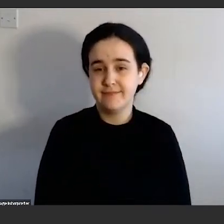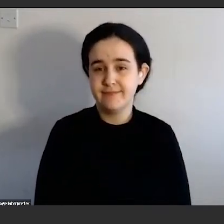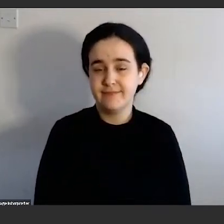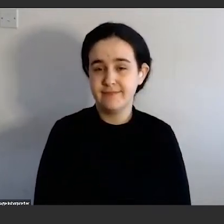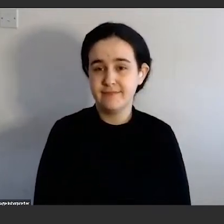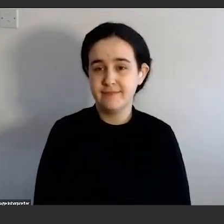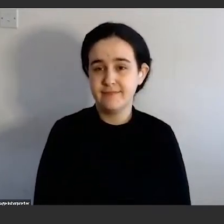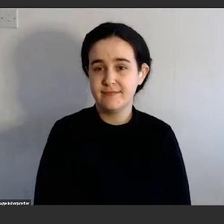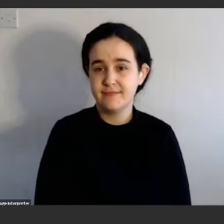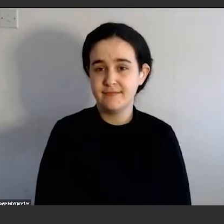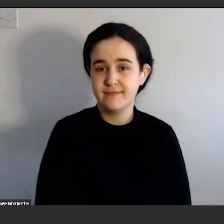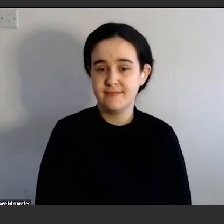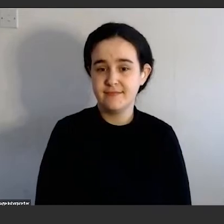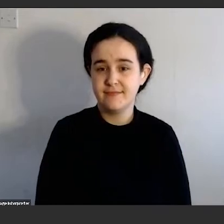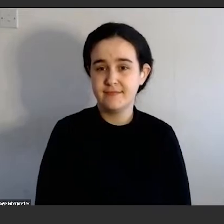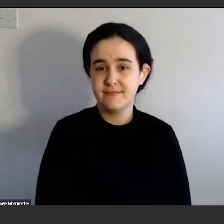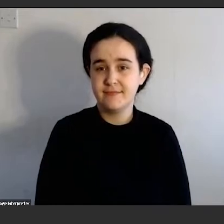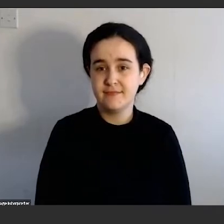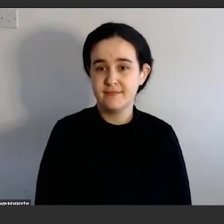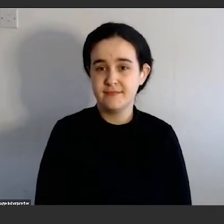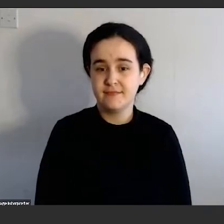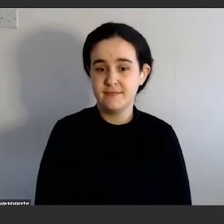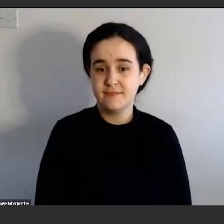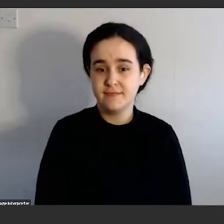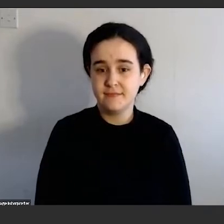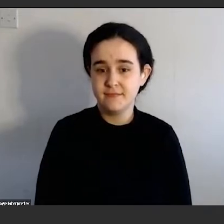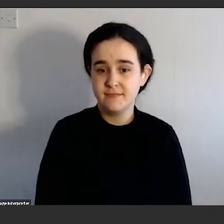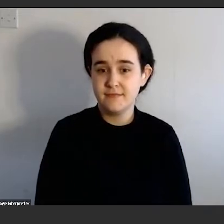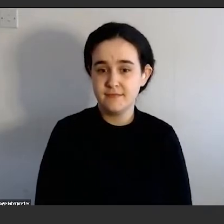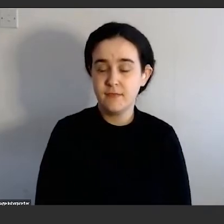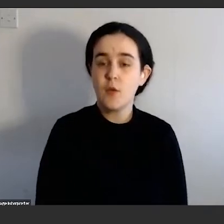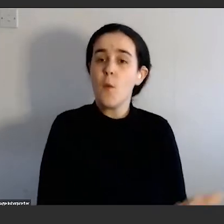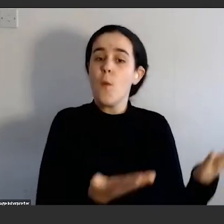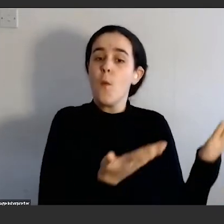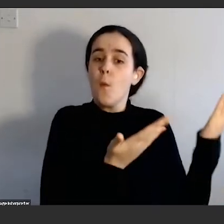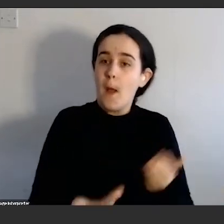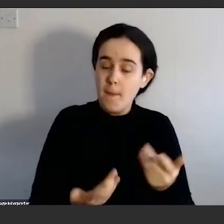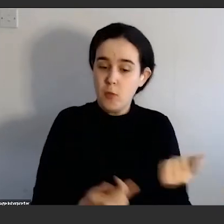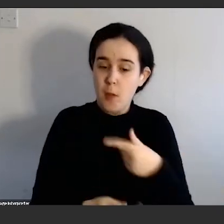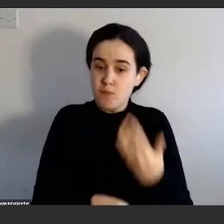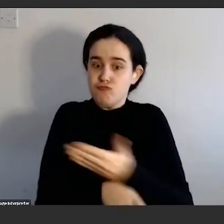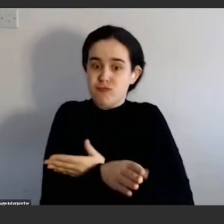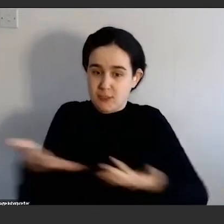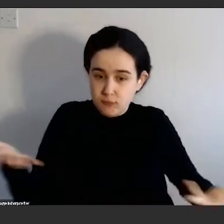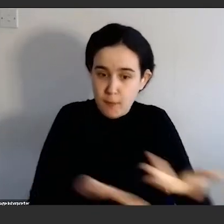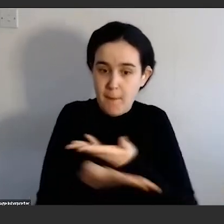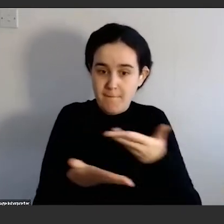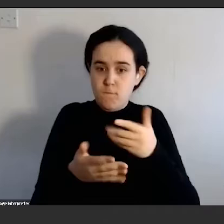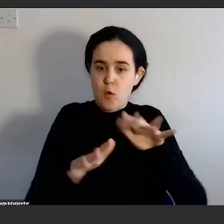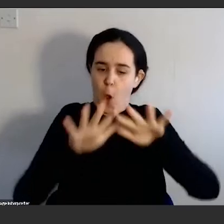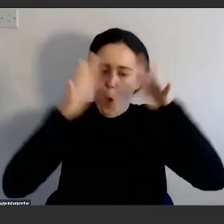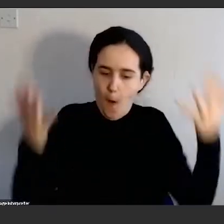Welcome to the pre-summit meeting for the Global Disability Summit 2022, brought to you by the governments of